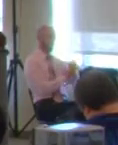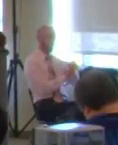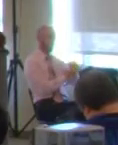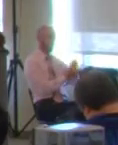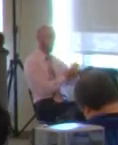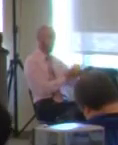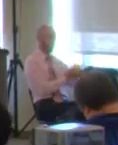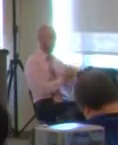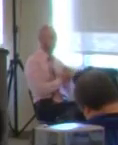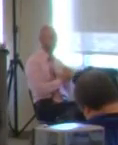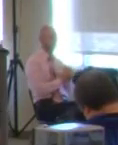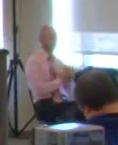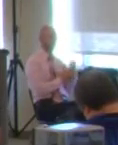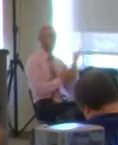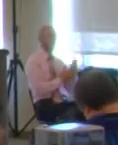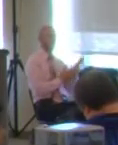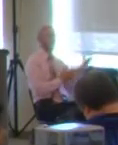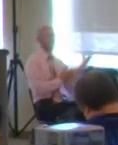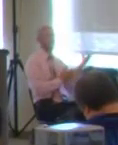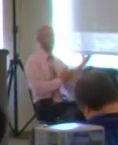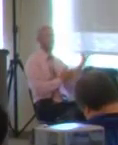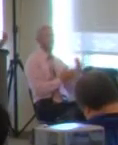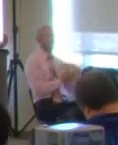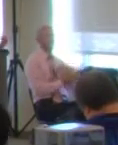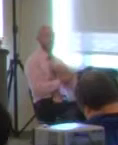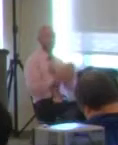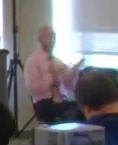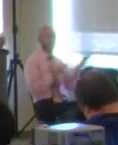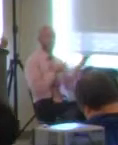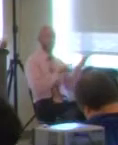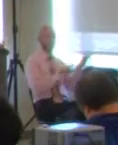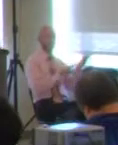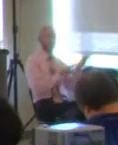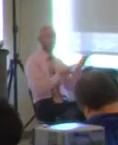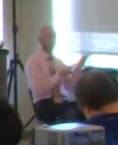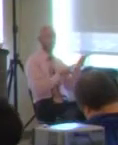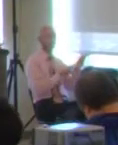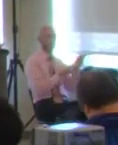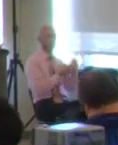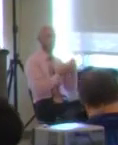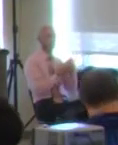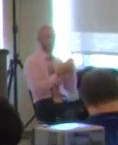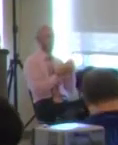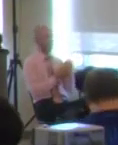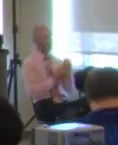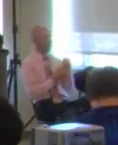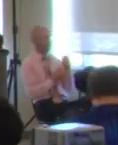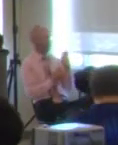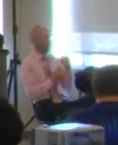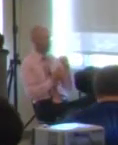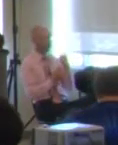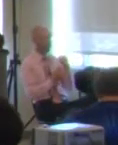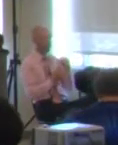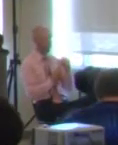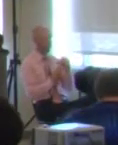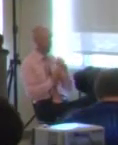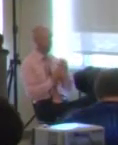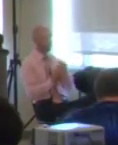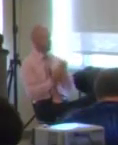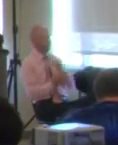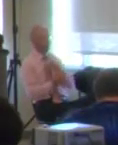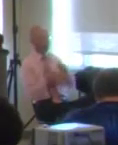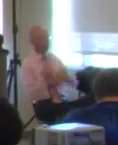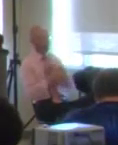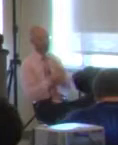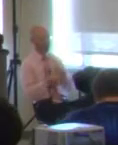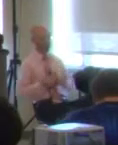And one of the things that you do, and this is related to vocational as much as related to other kind of life situations, and this